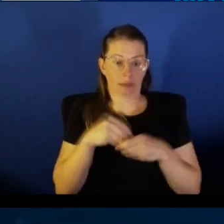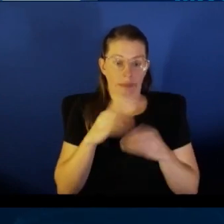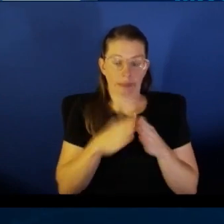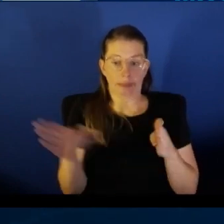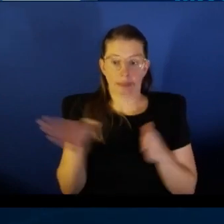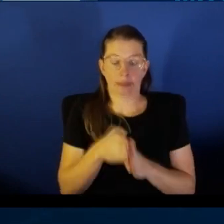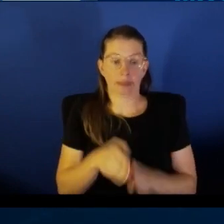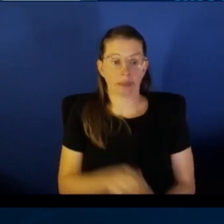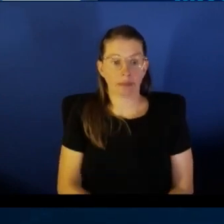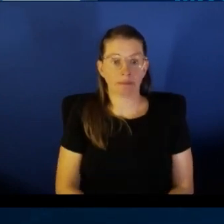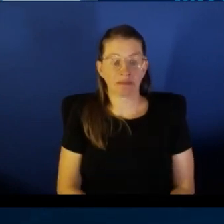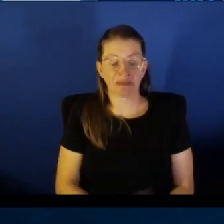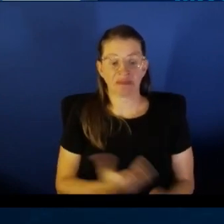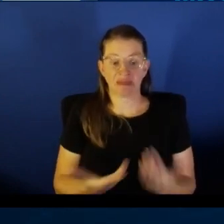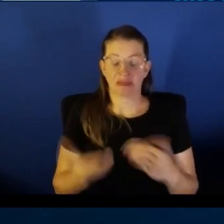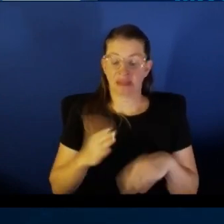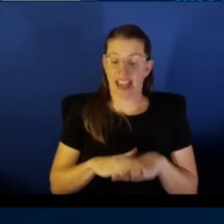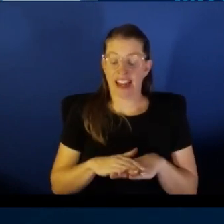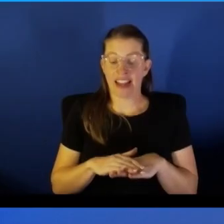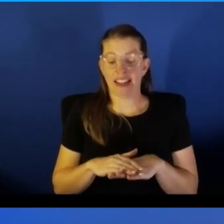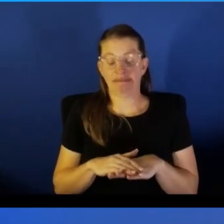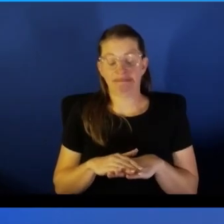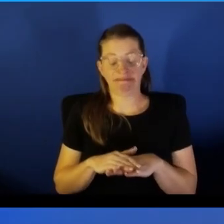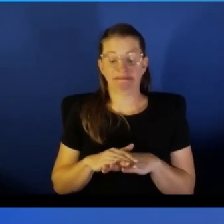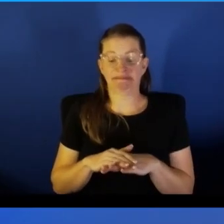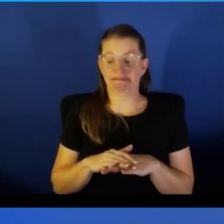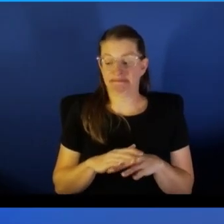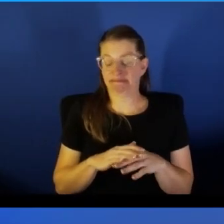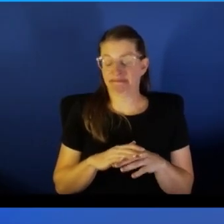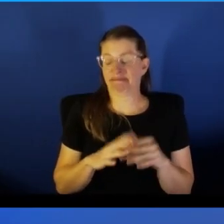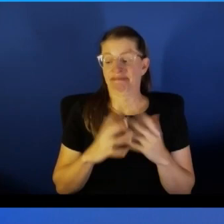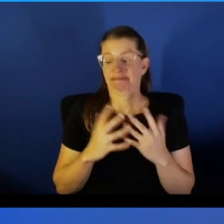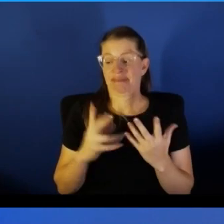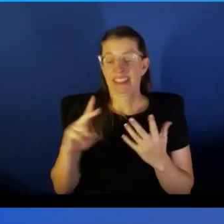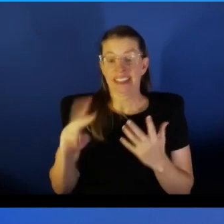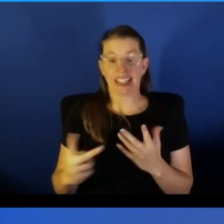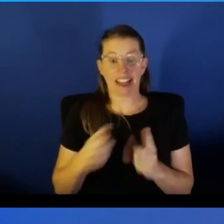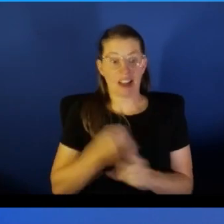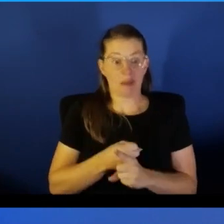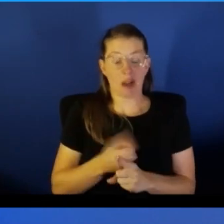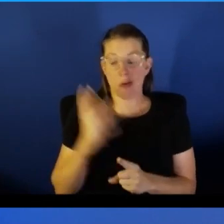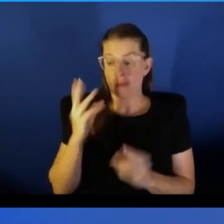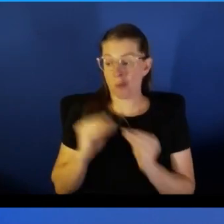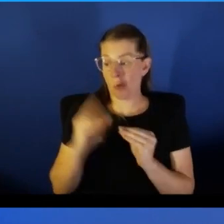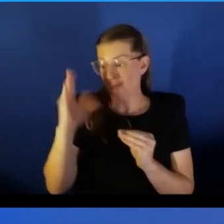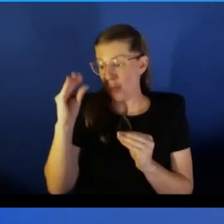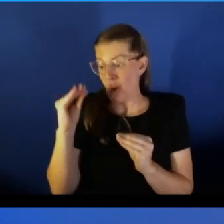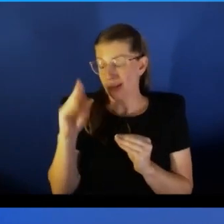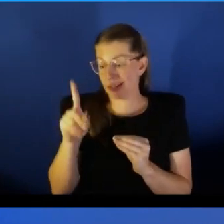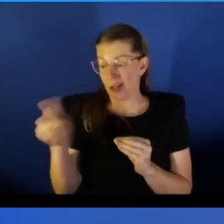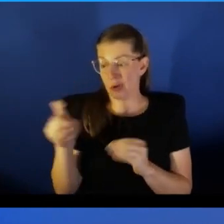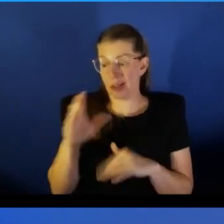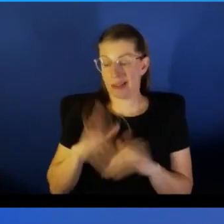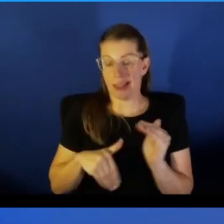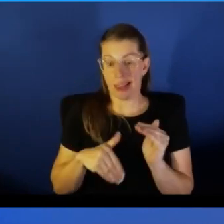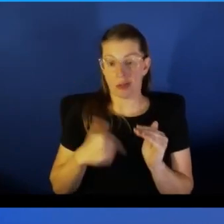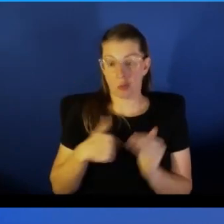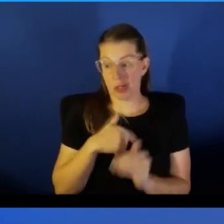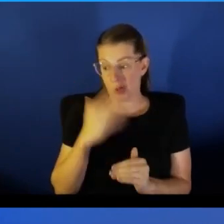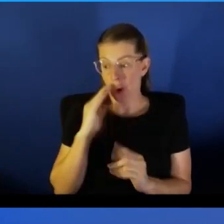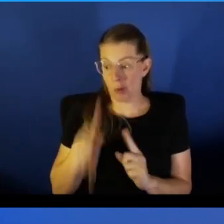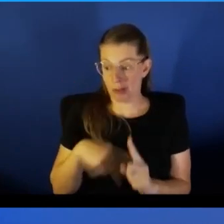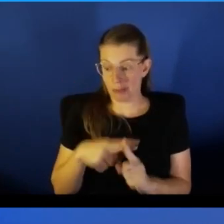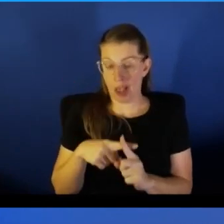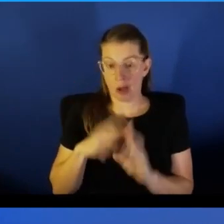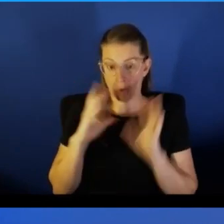It does, and it actually has this secondary impact too. So if you have more boys that are diagnosed, then what we know about autism and the criteria is